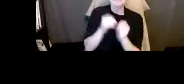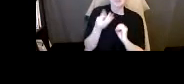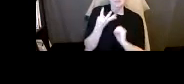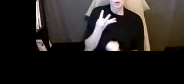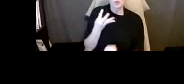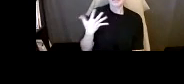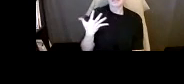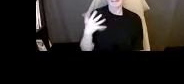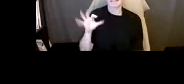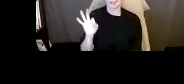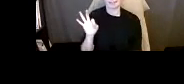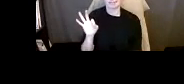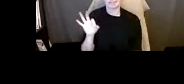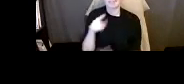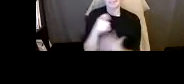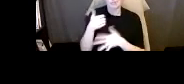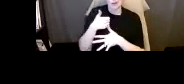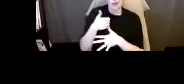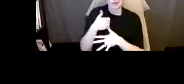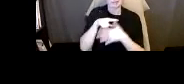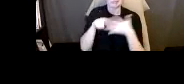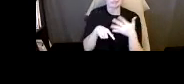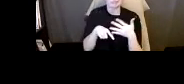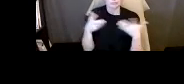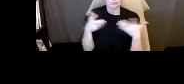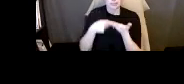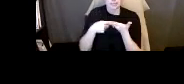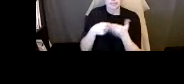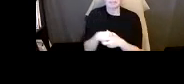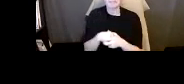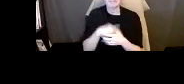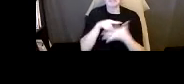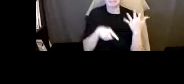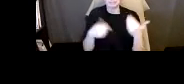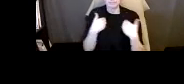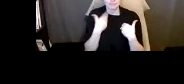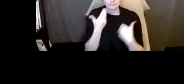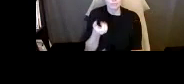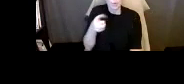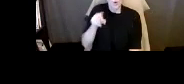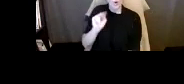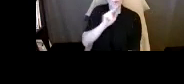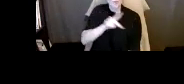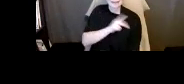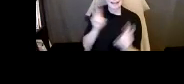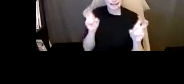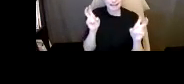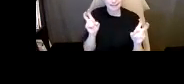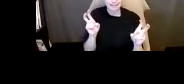and sites 9. These are primarily the places I'm talking about today. Each of these places have their own personalities almost, and